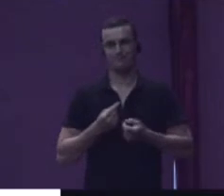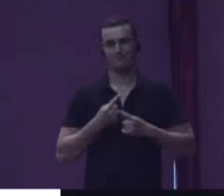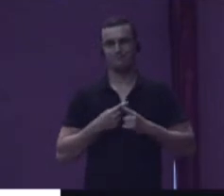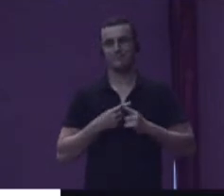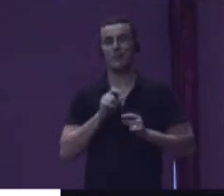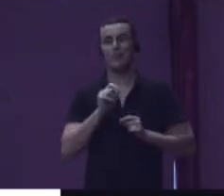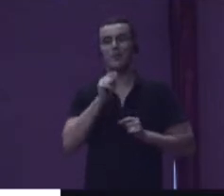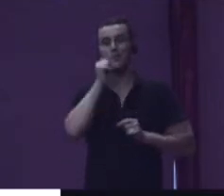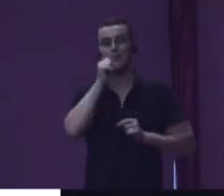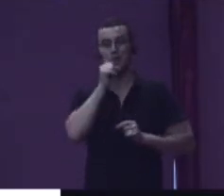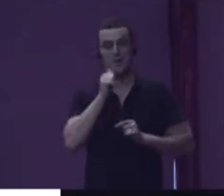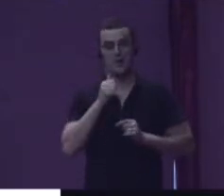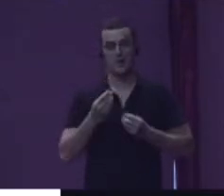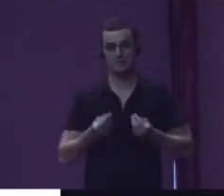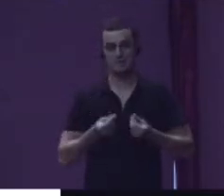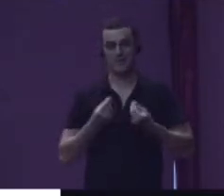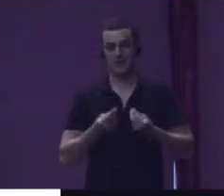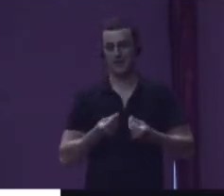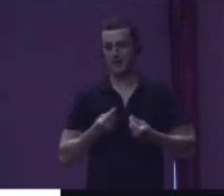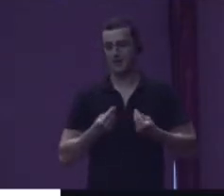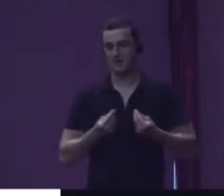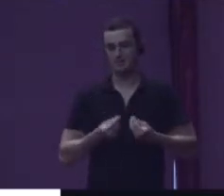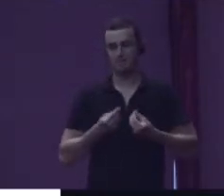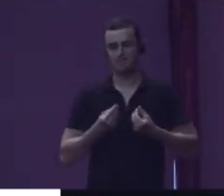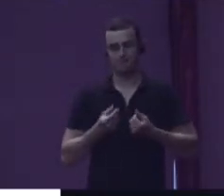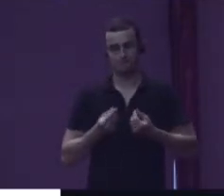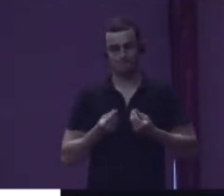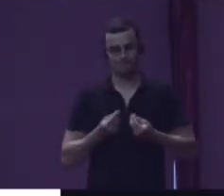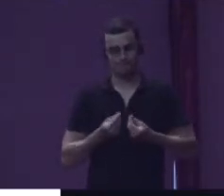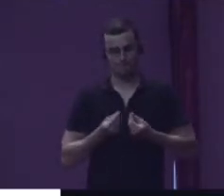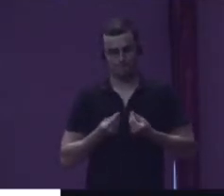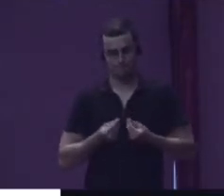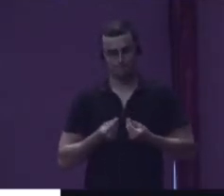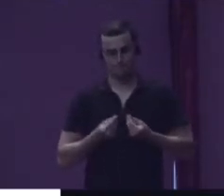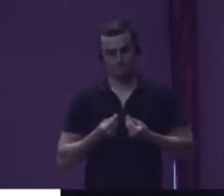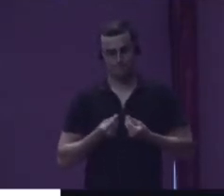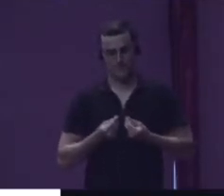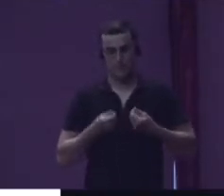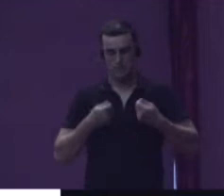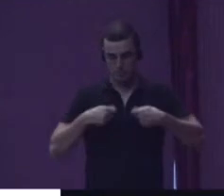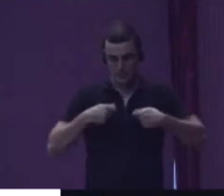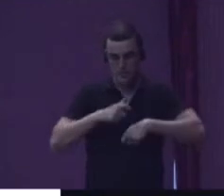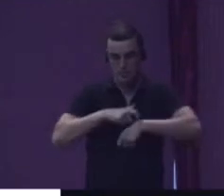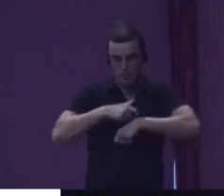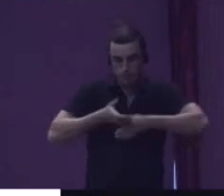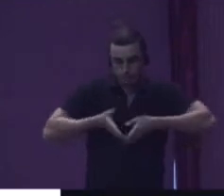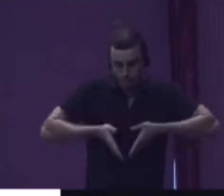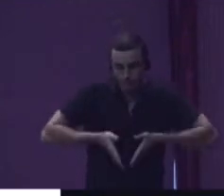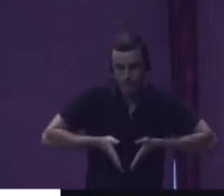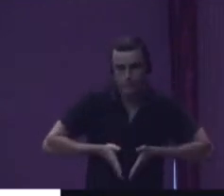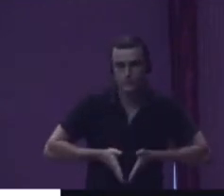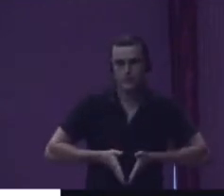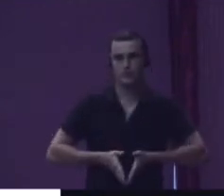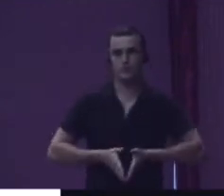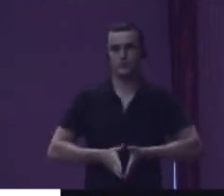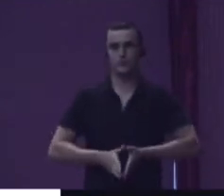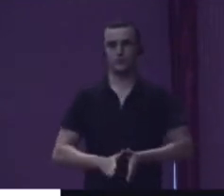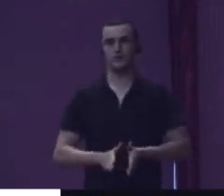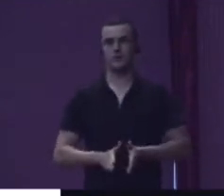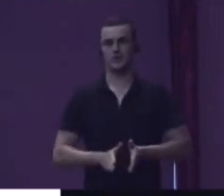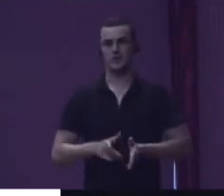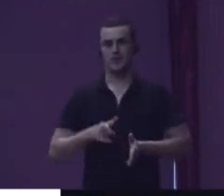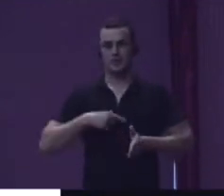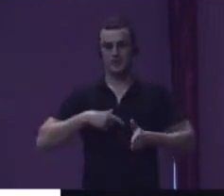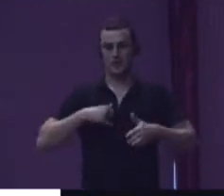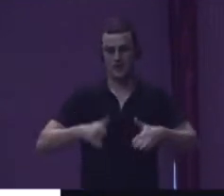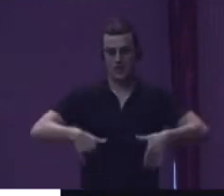sheets. It was at night. They did not call anyone because of vergüenza or this modesty. And the